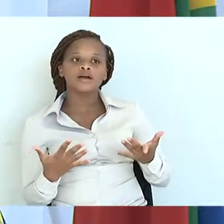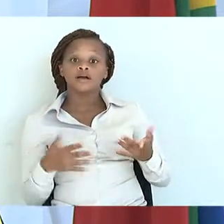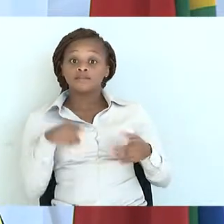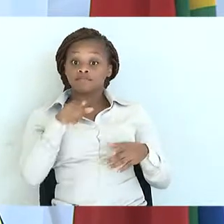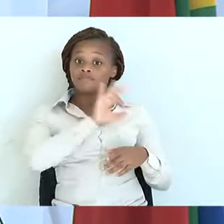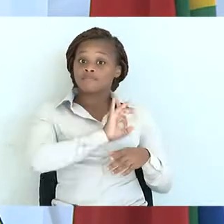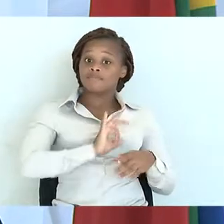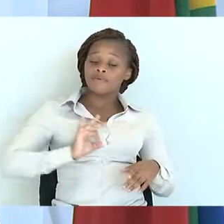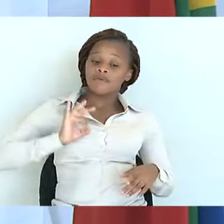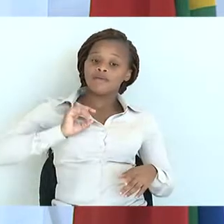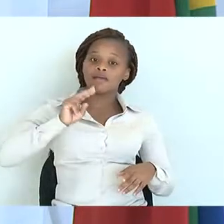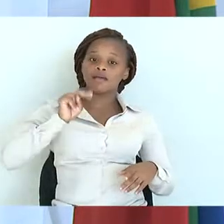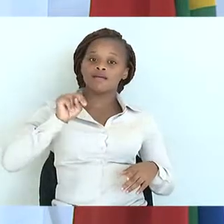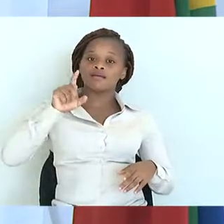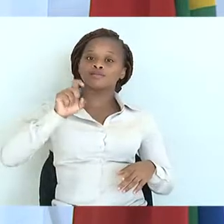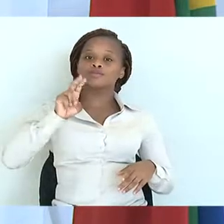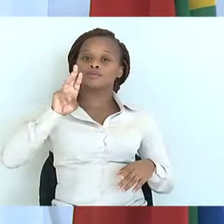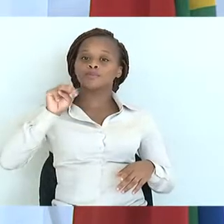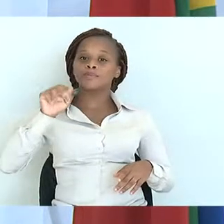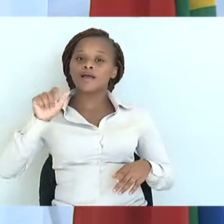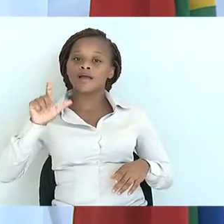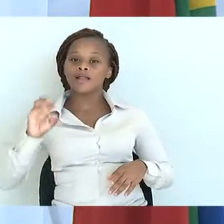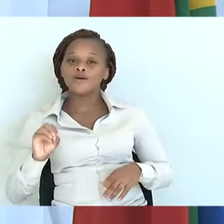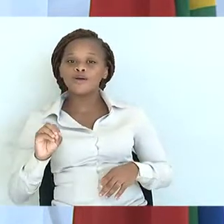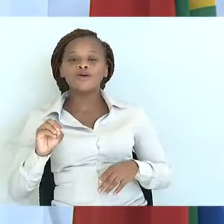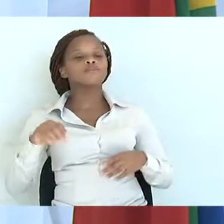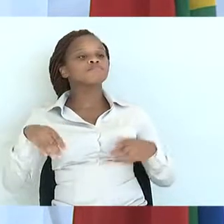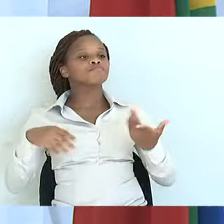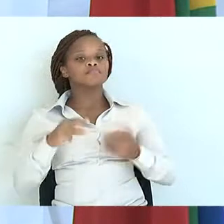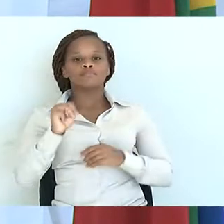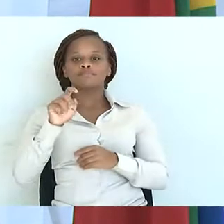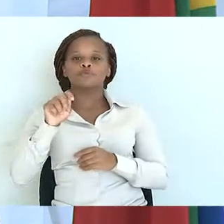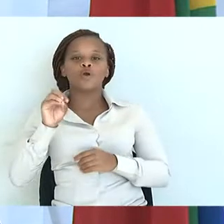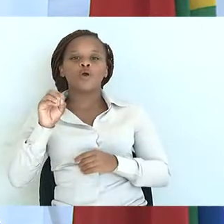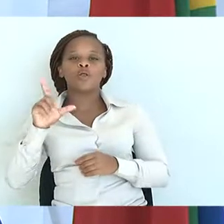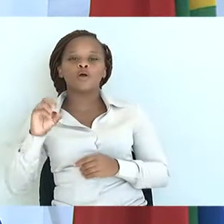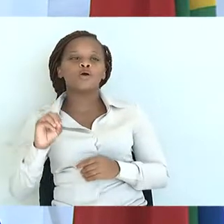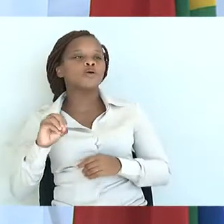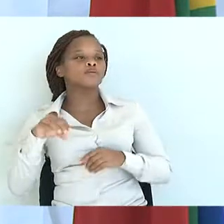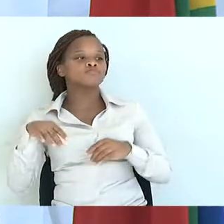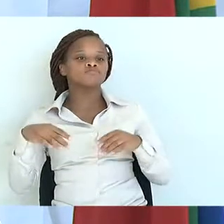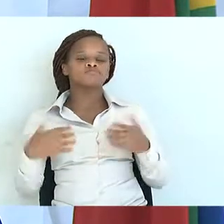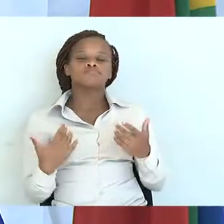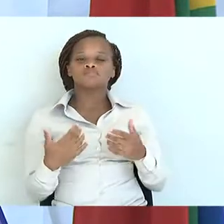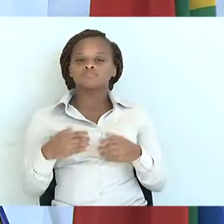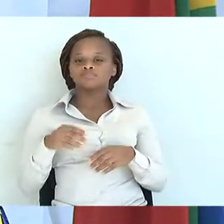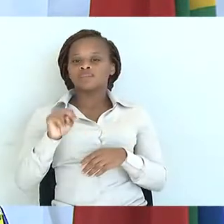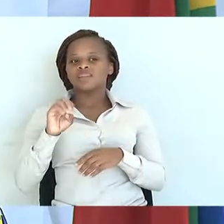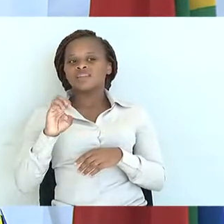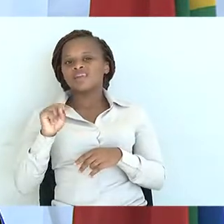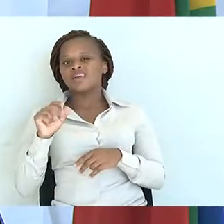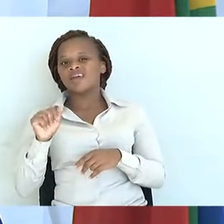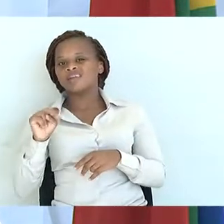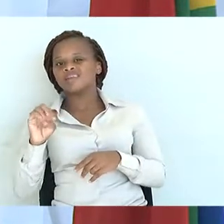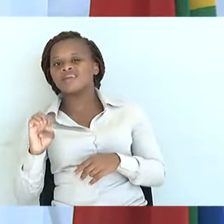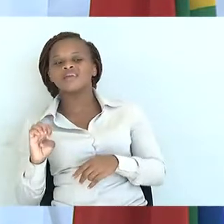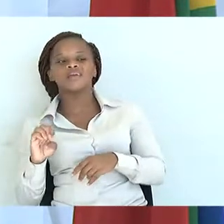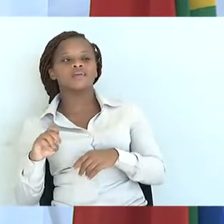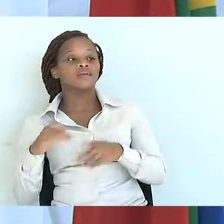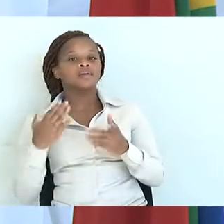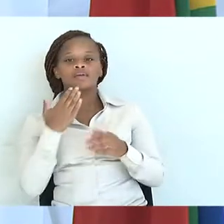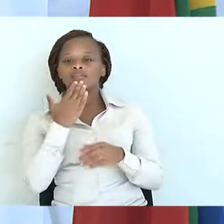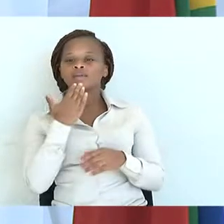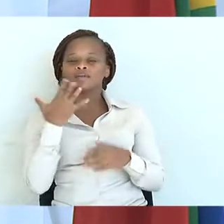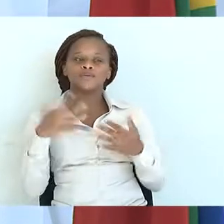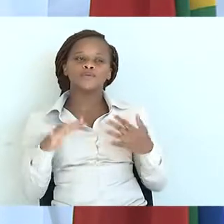Mayor Numalo, Mayor Mtolo, Mayor Nelane. Thank you,